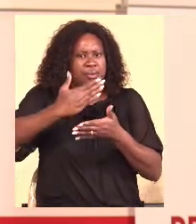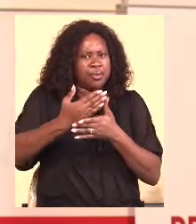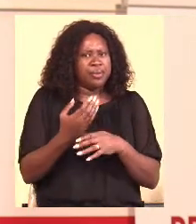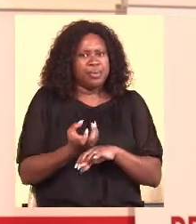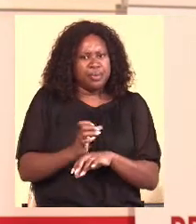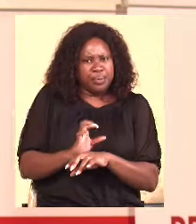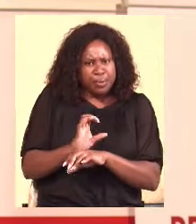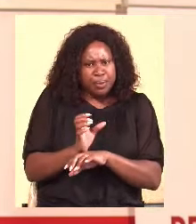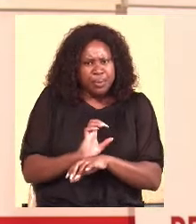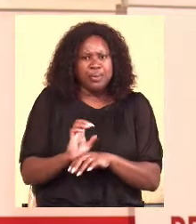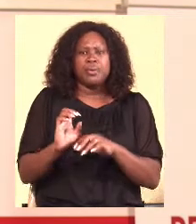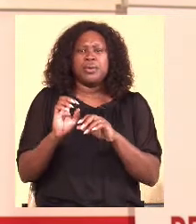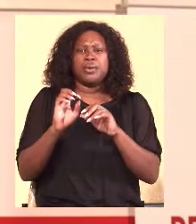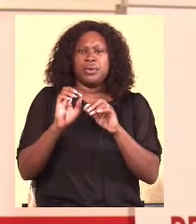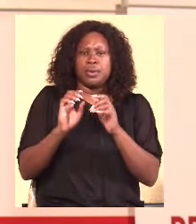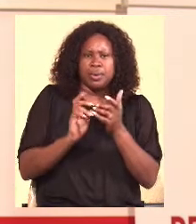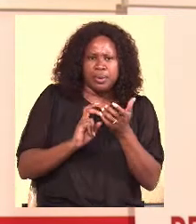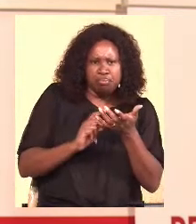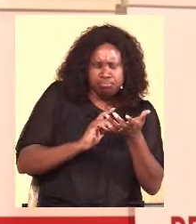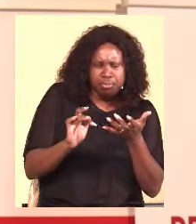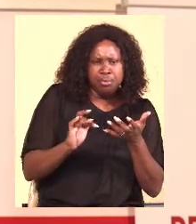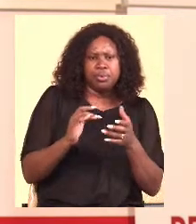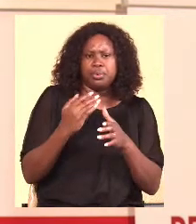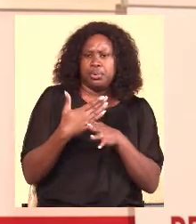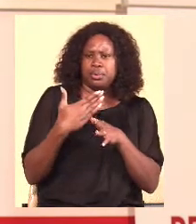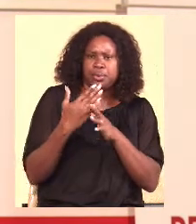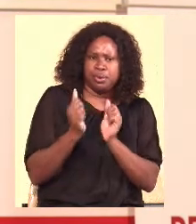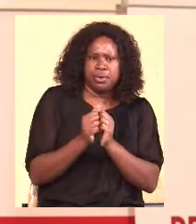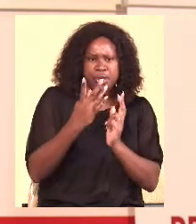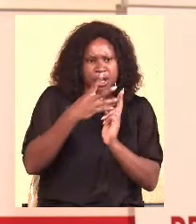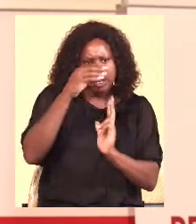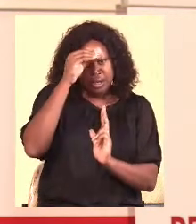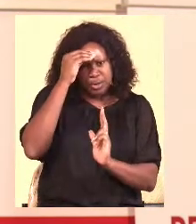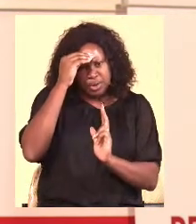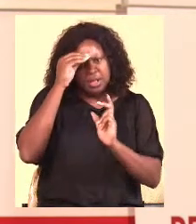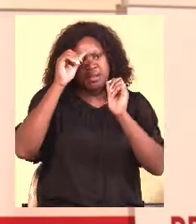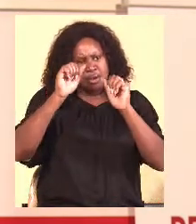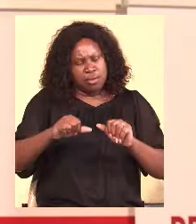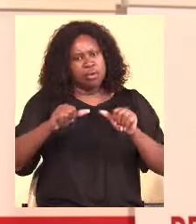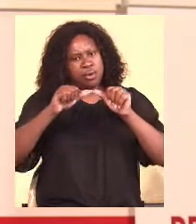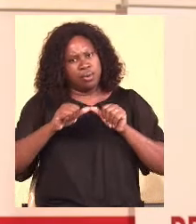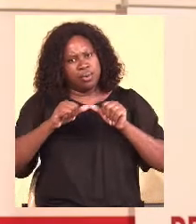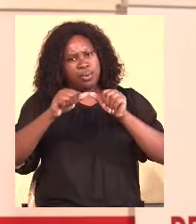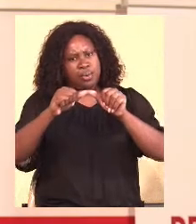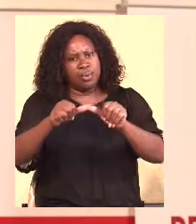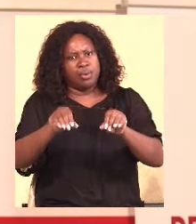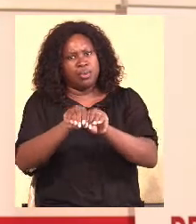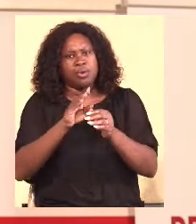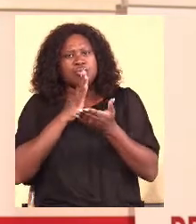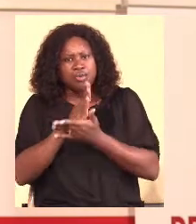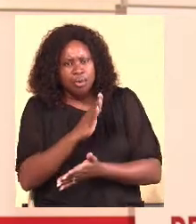devices with the bulk of their students to proceed with ensuring